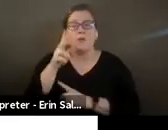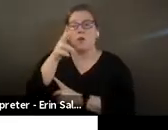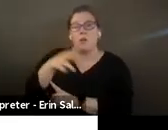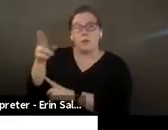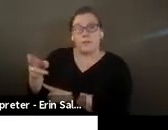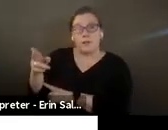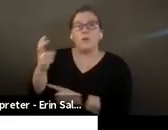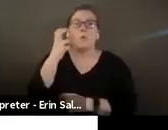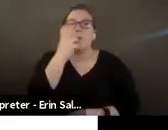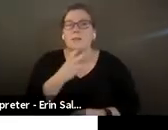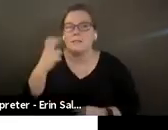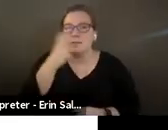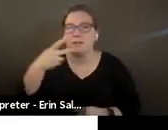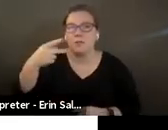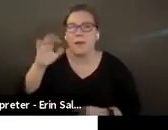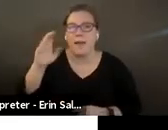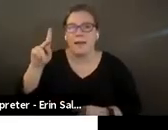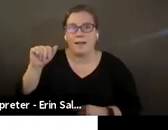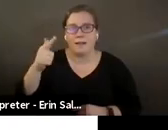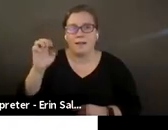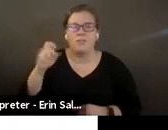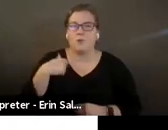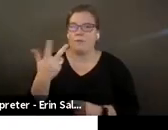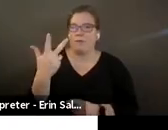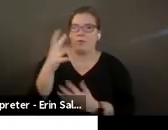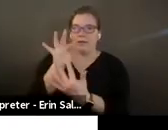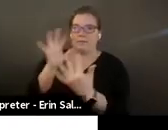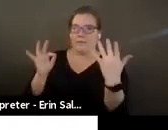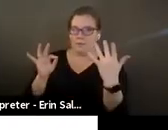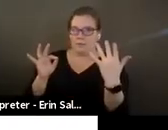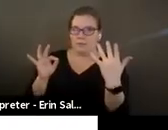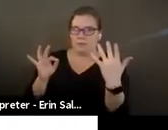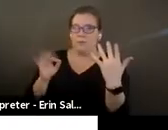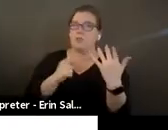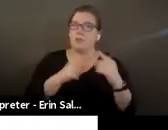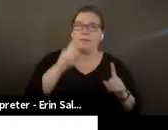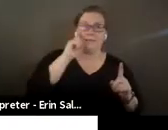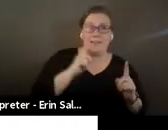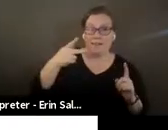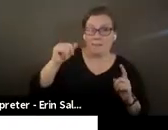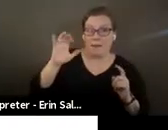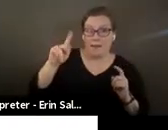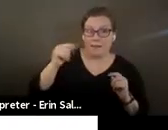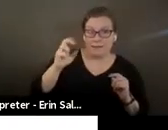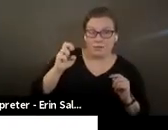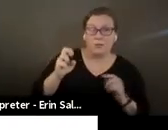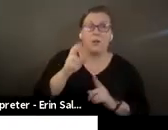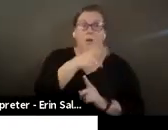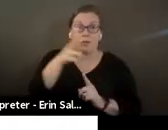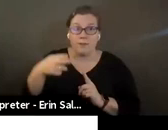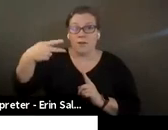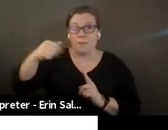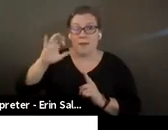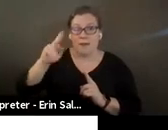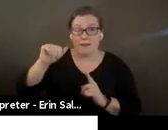speech package. You as the applicant get to select that package that you're requesting. For deaf and hard